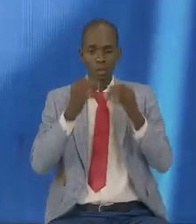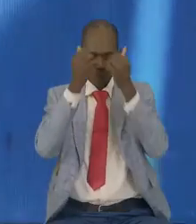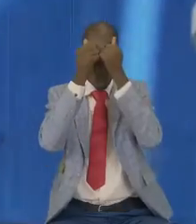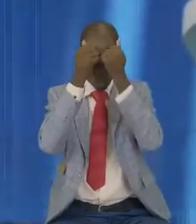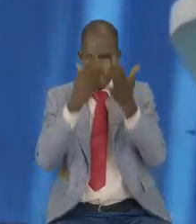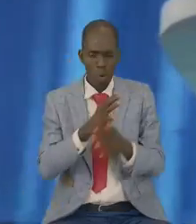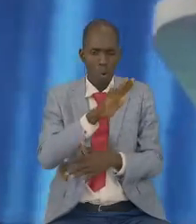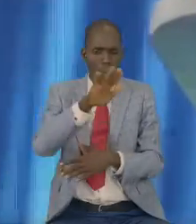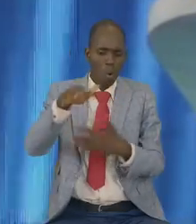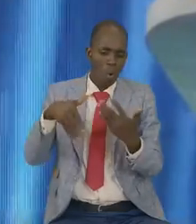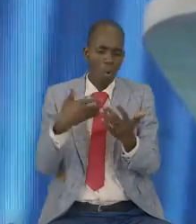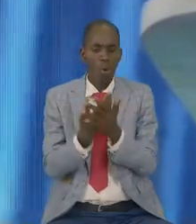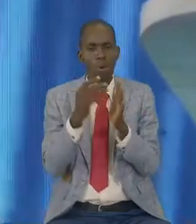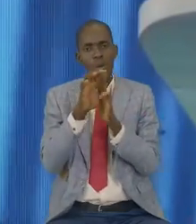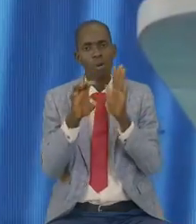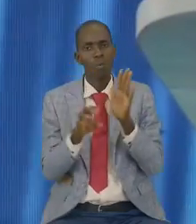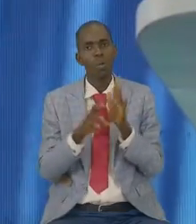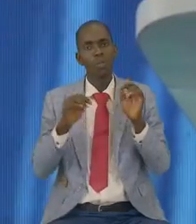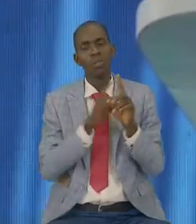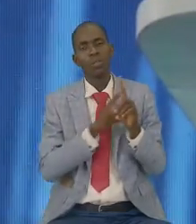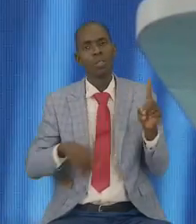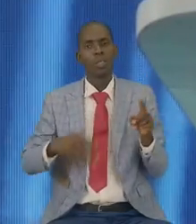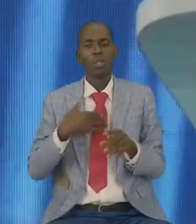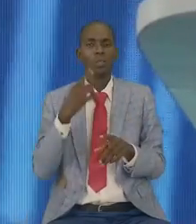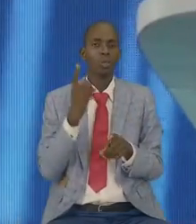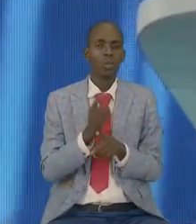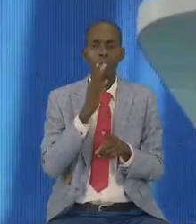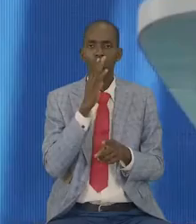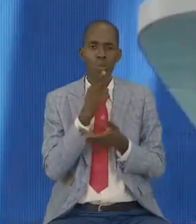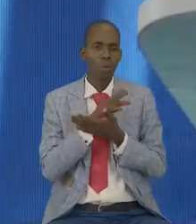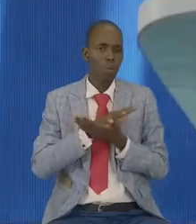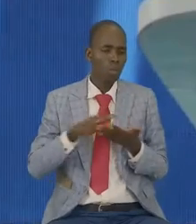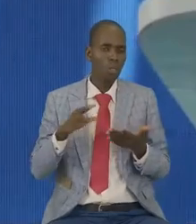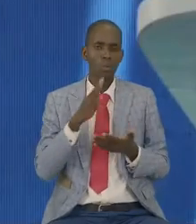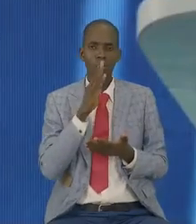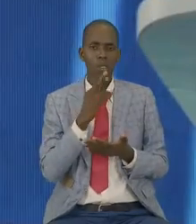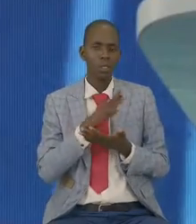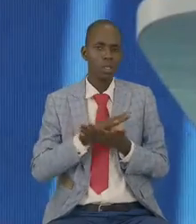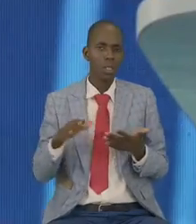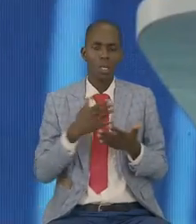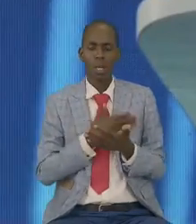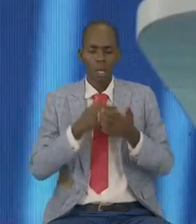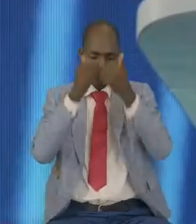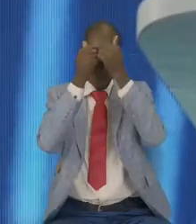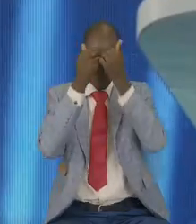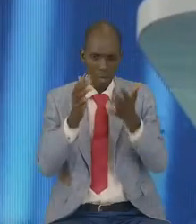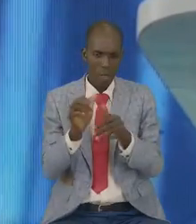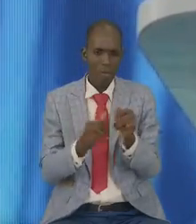of God and just be righteous and holy, and then he obeys everything God has